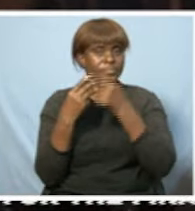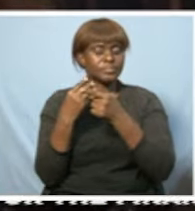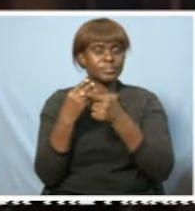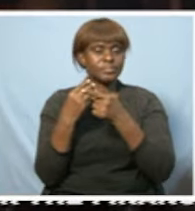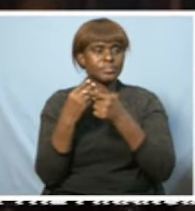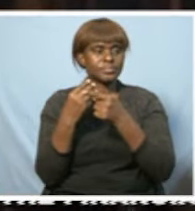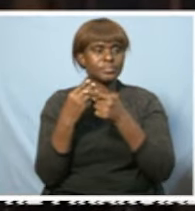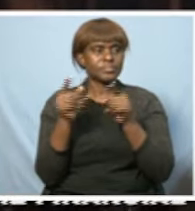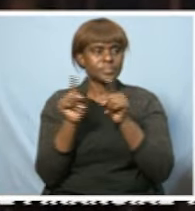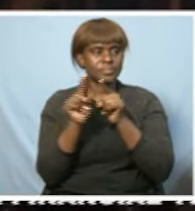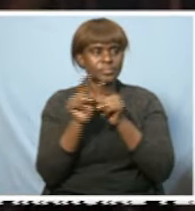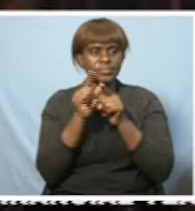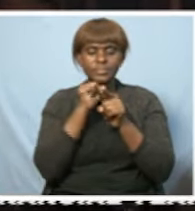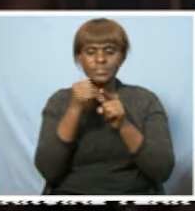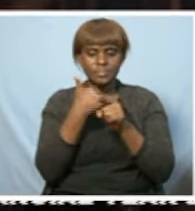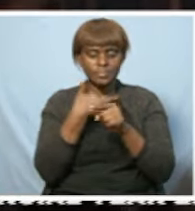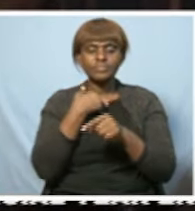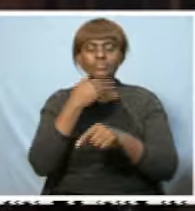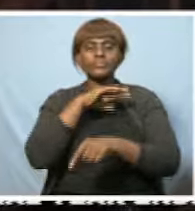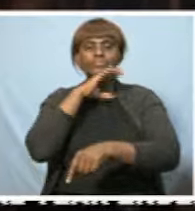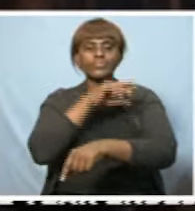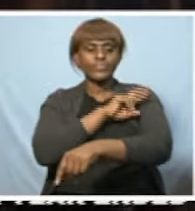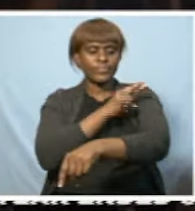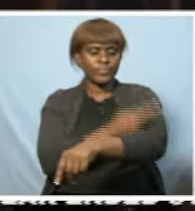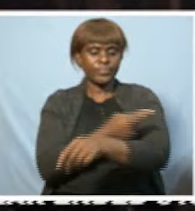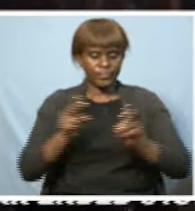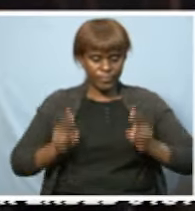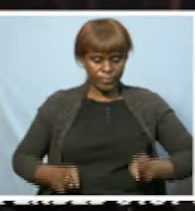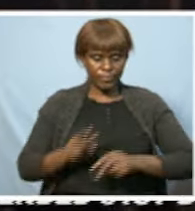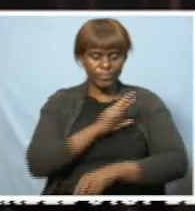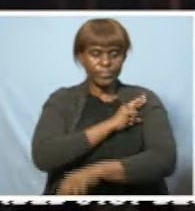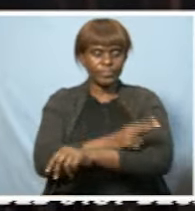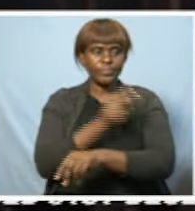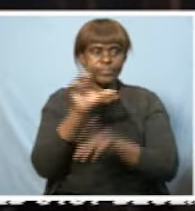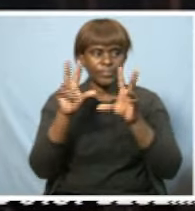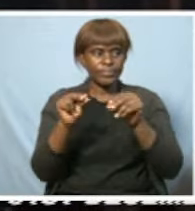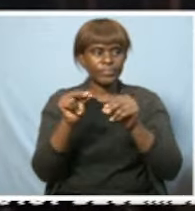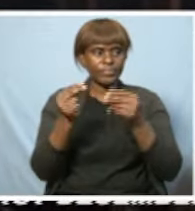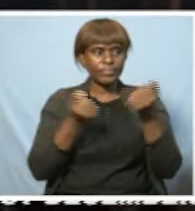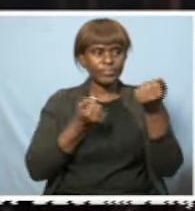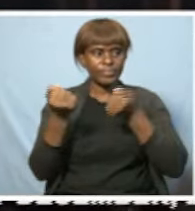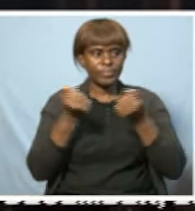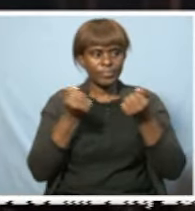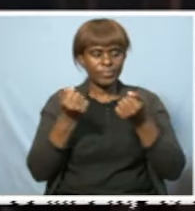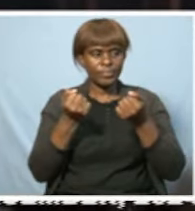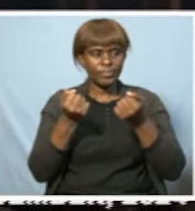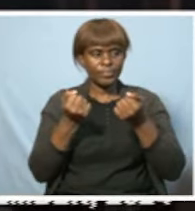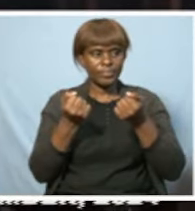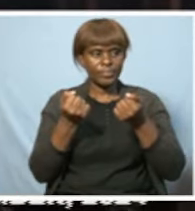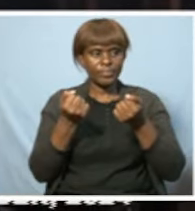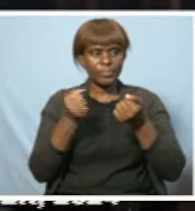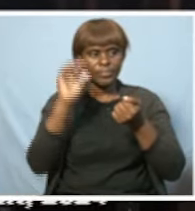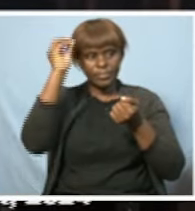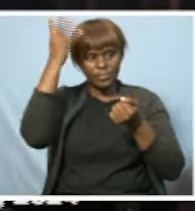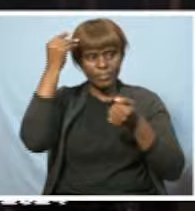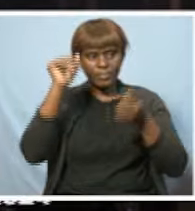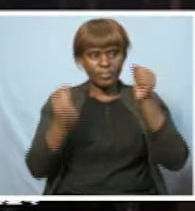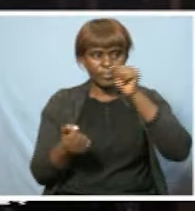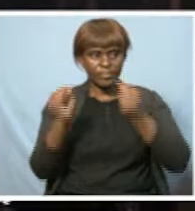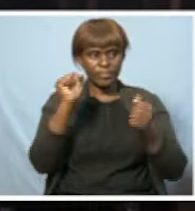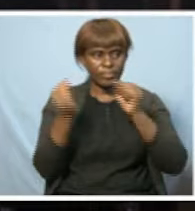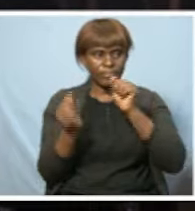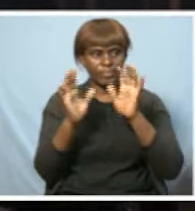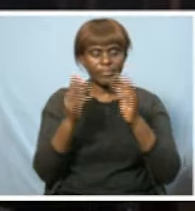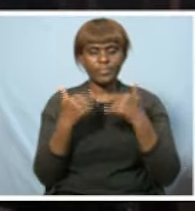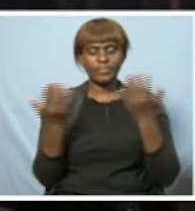they do not have enough resources, human resource. In short, no minibus, ambulance driver.